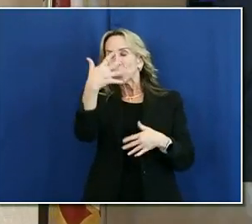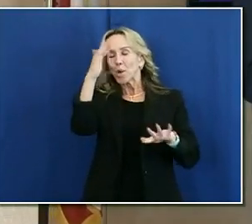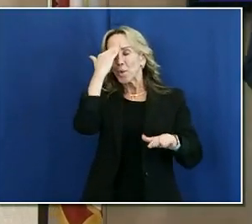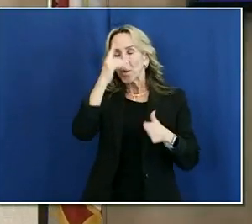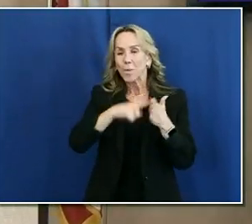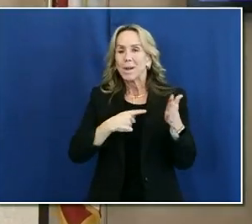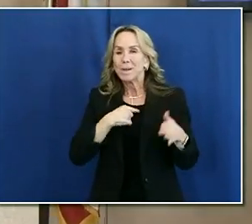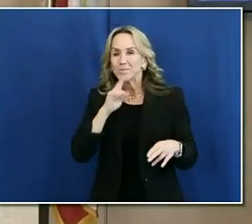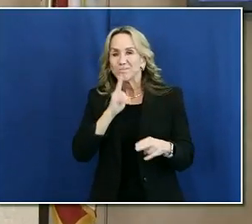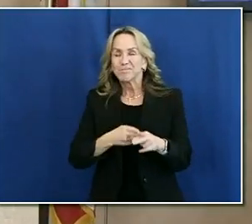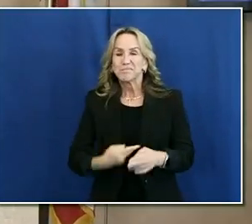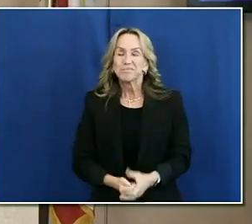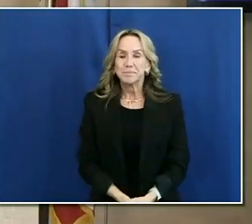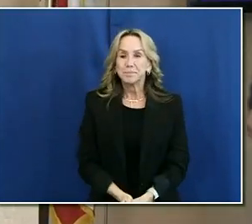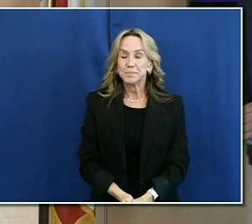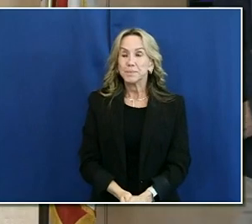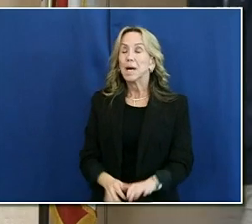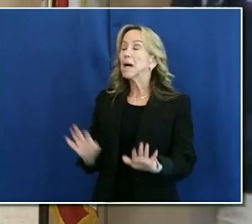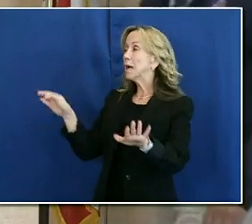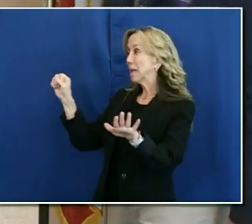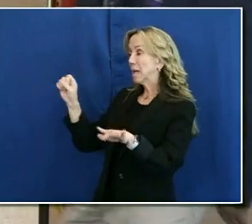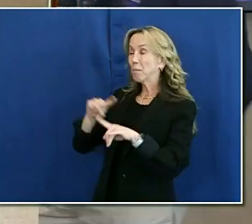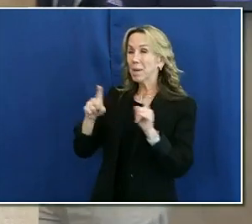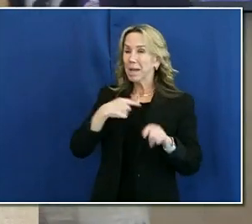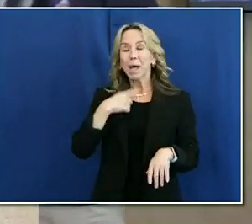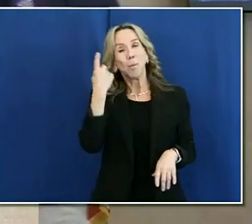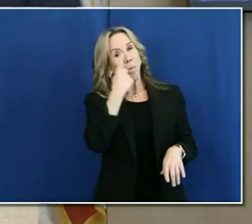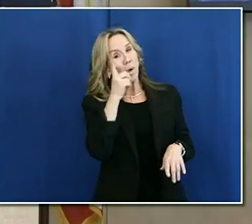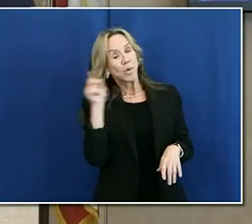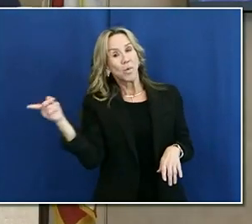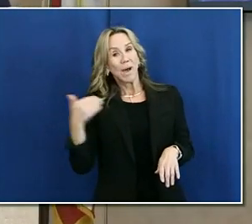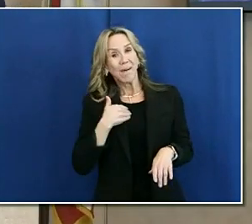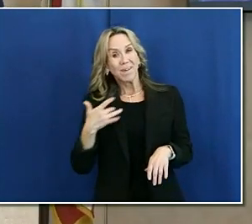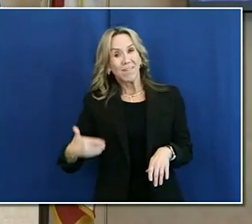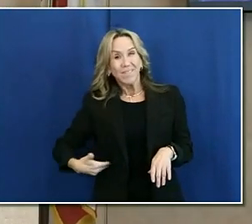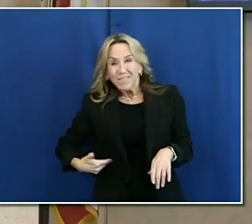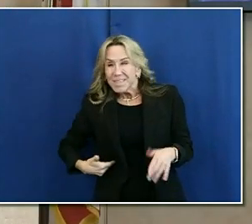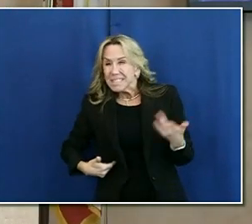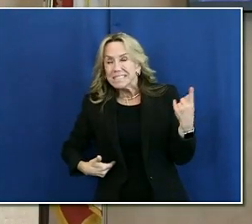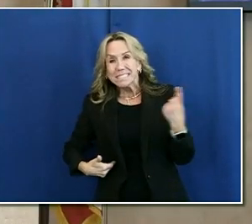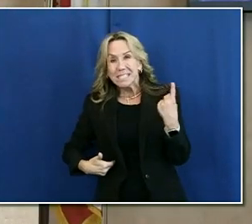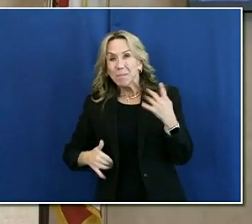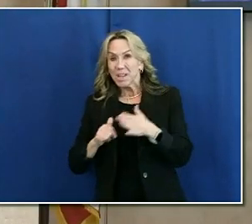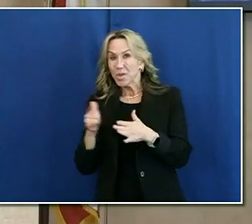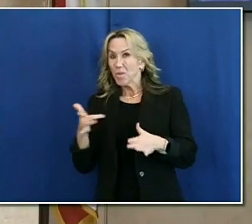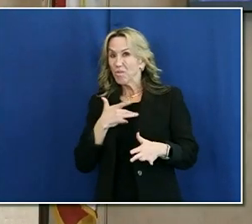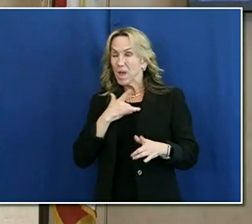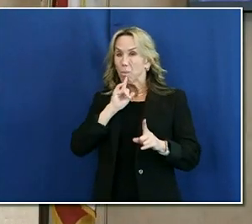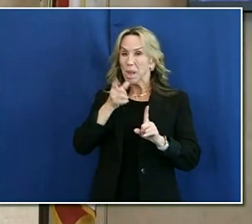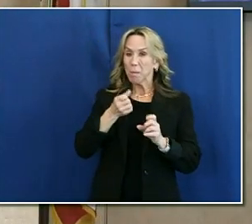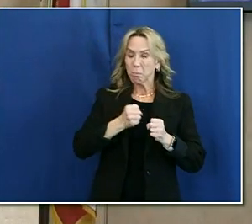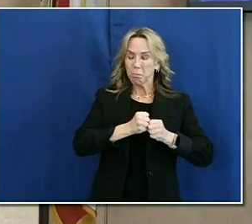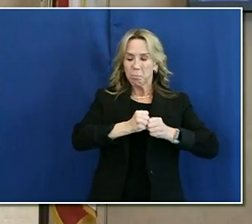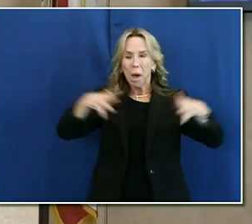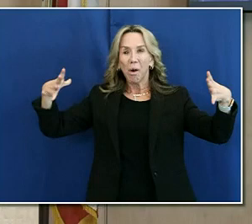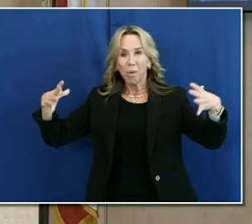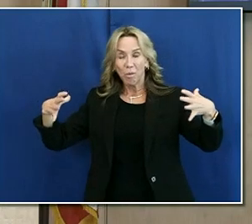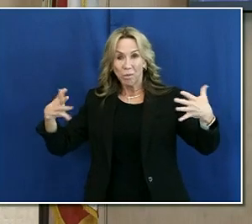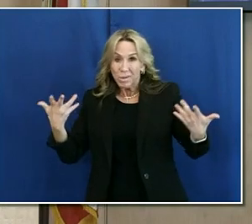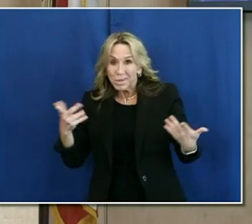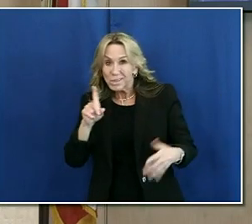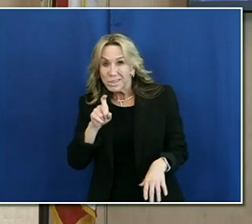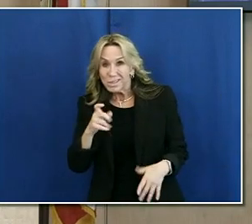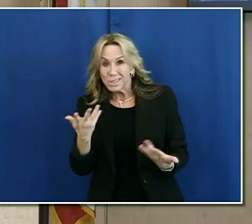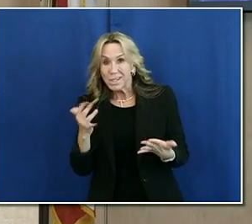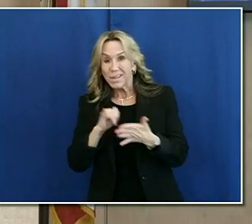wonder, do you have a feeling, do you have some inkling that this thing is growing exponentially, these cases that